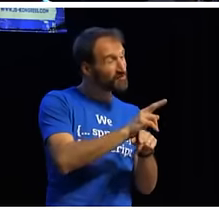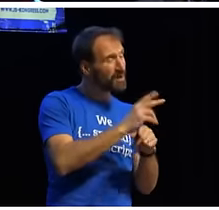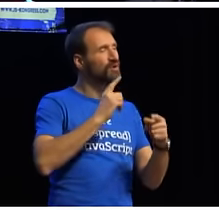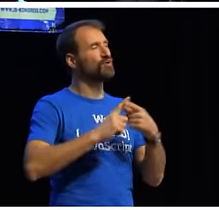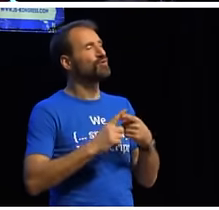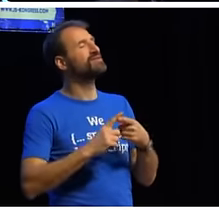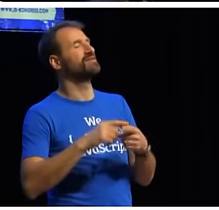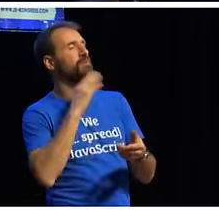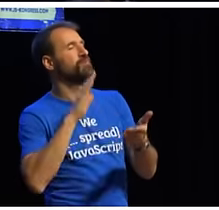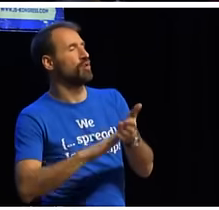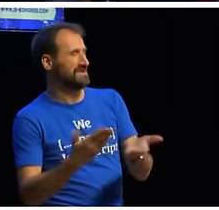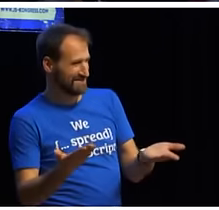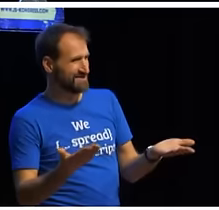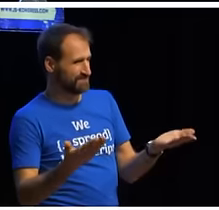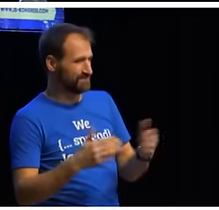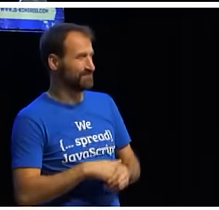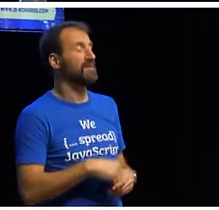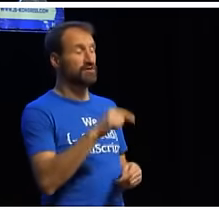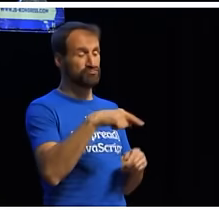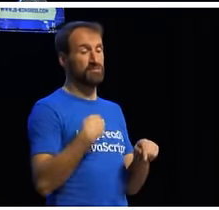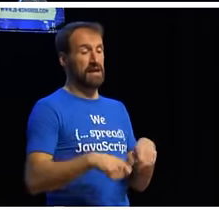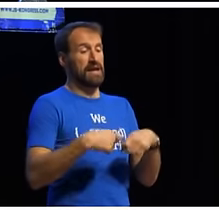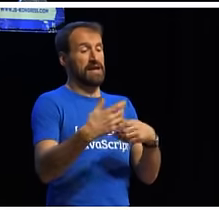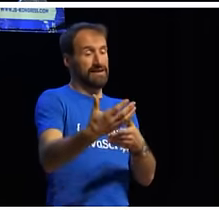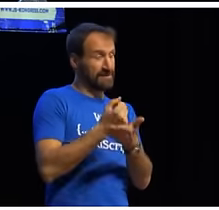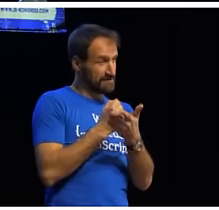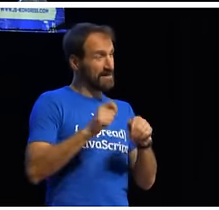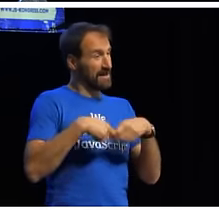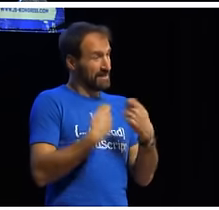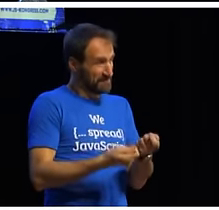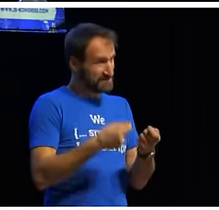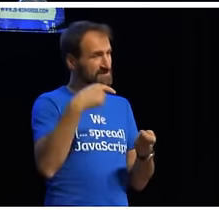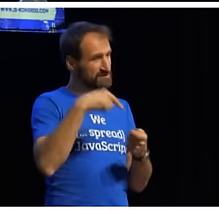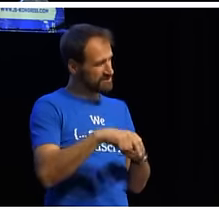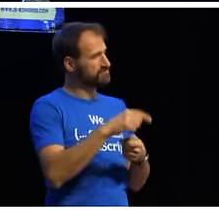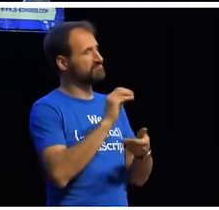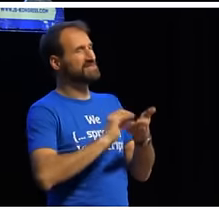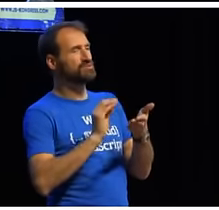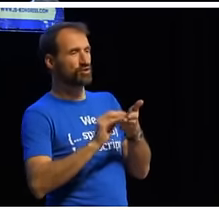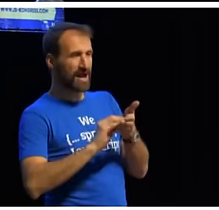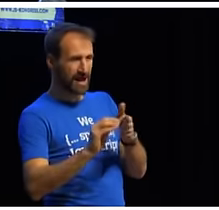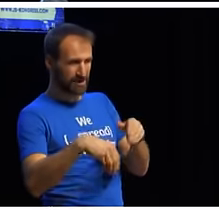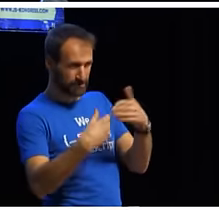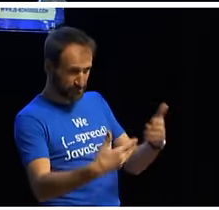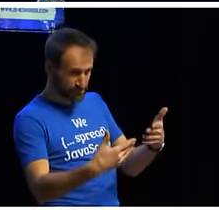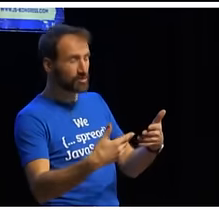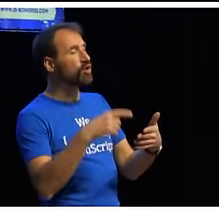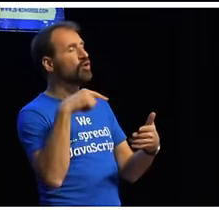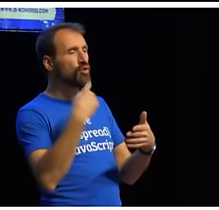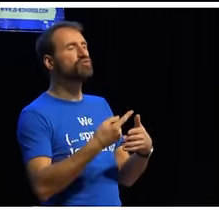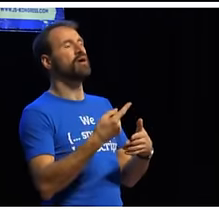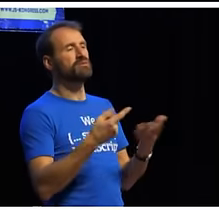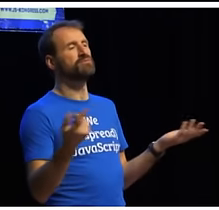get the result in the subscribe method, and then we assign this result to the attendees,